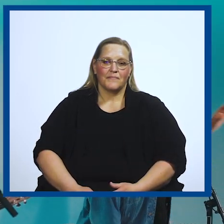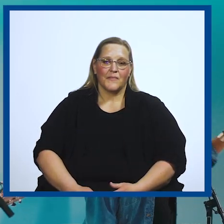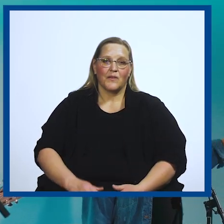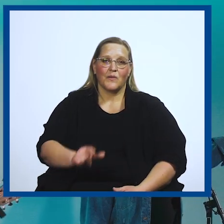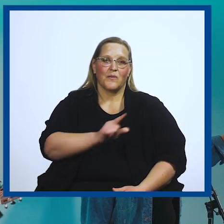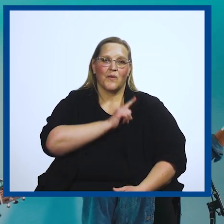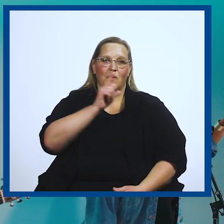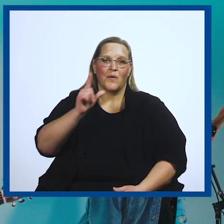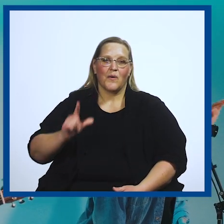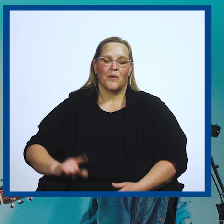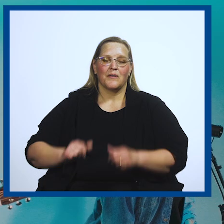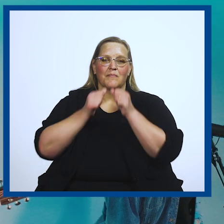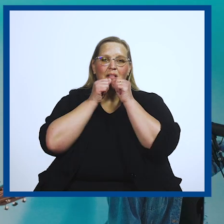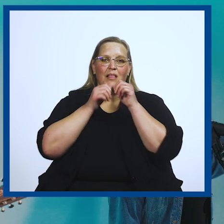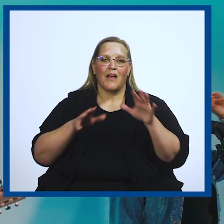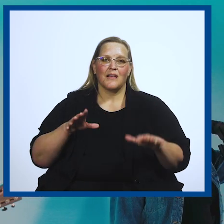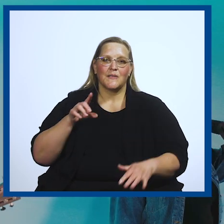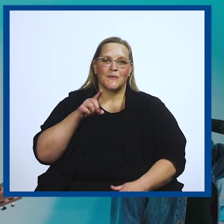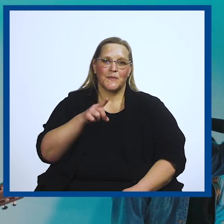The Lord bless you